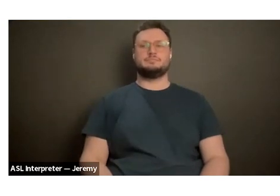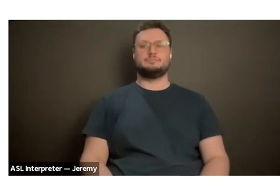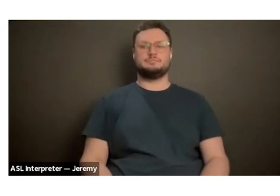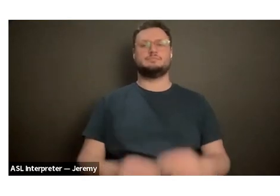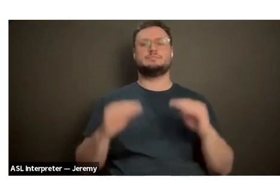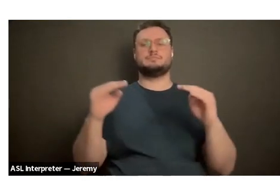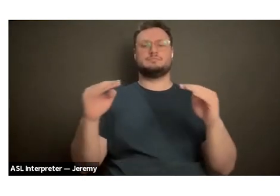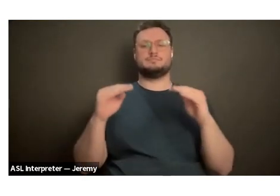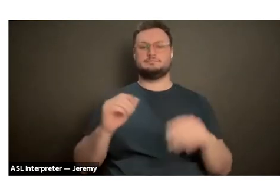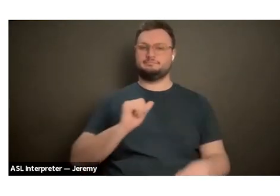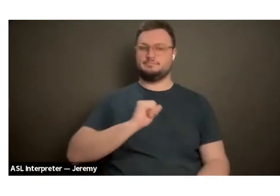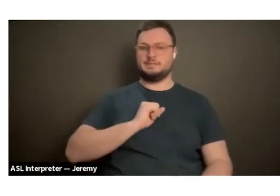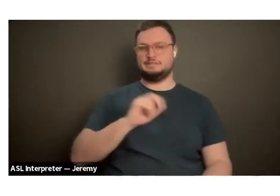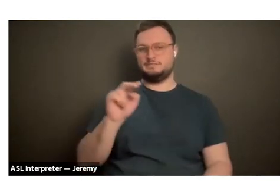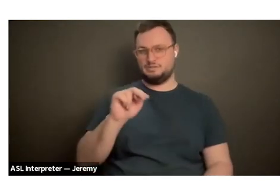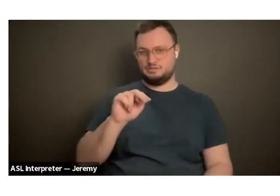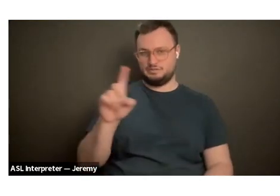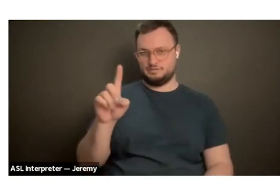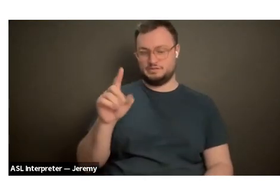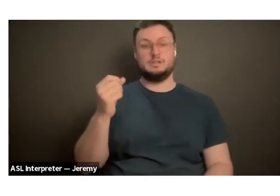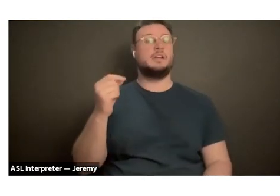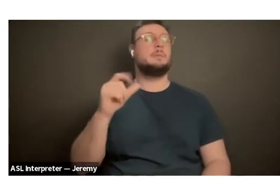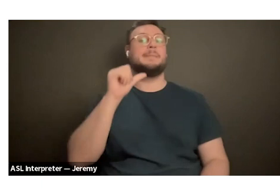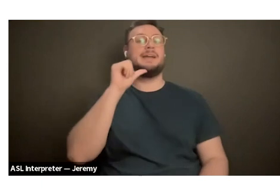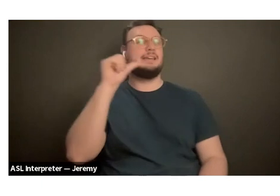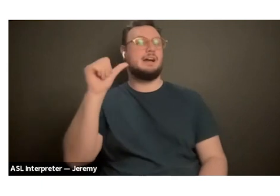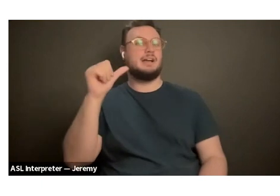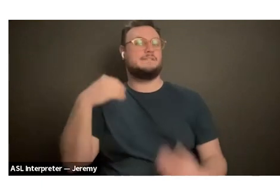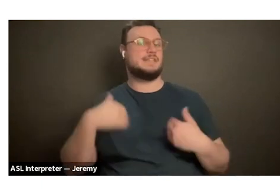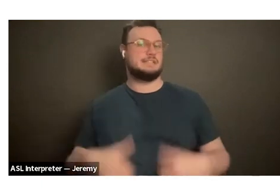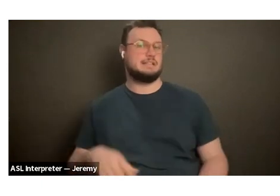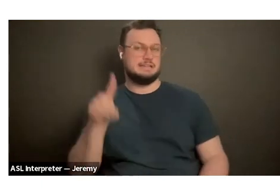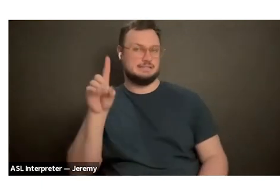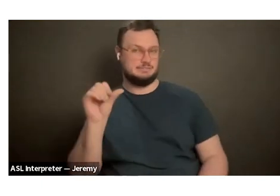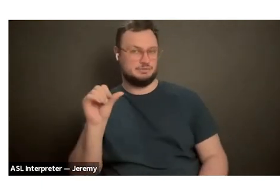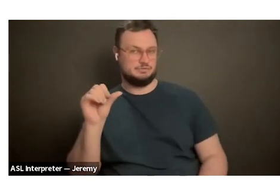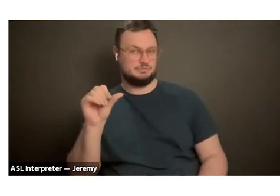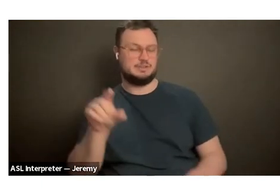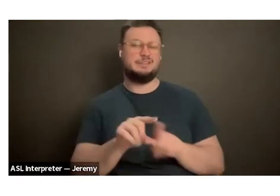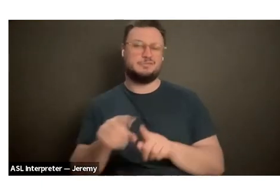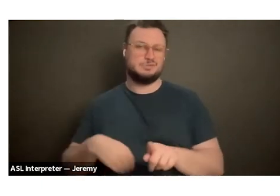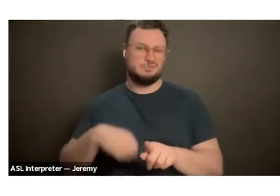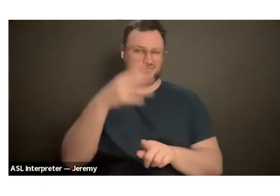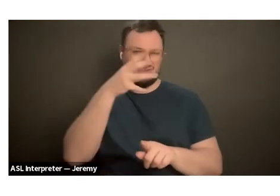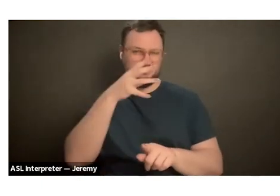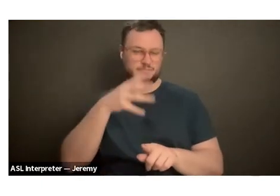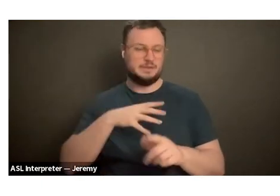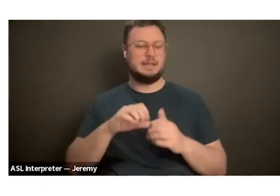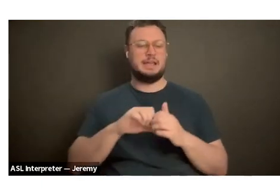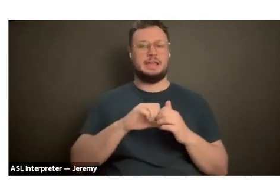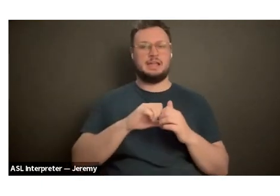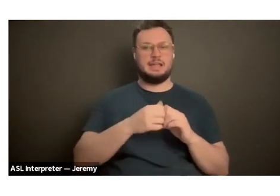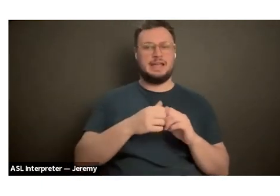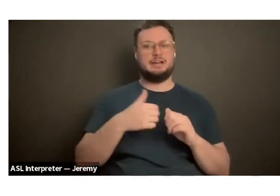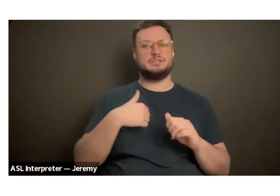As a neurodivergent but able-bodied white woman, how do I build able intimacy? Maybe it's